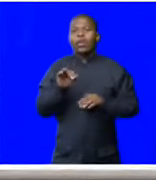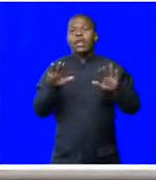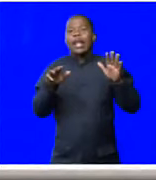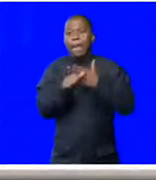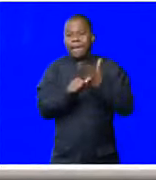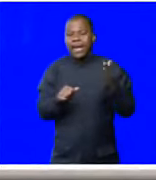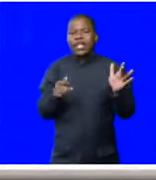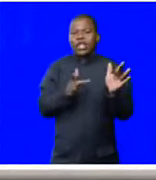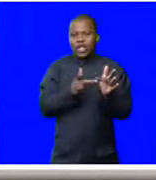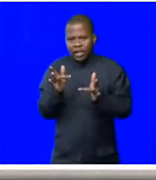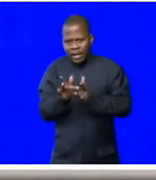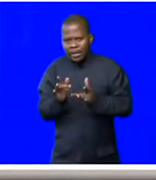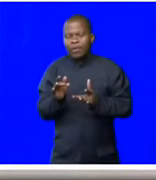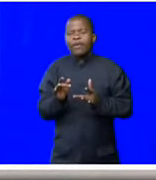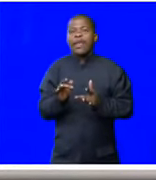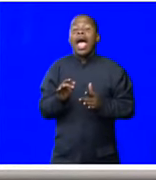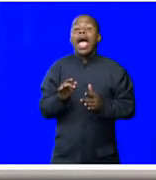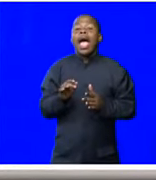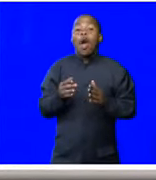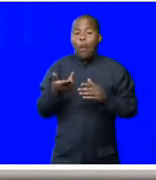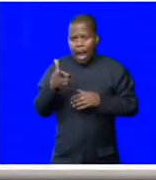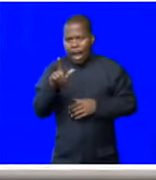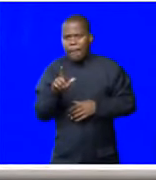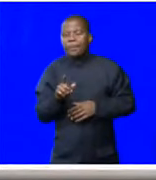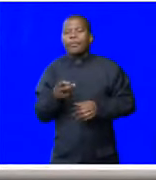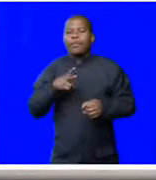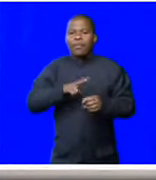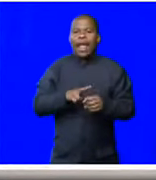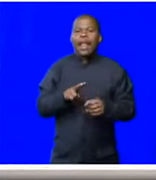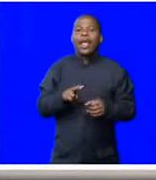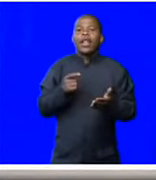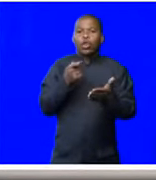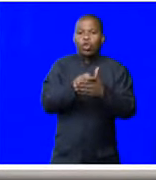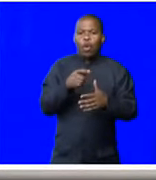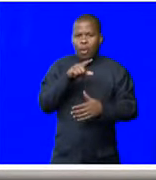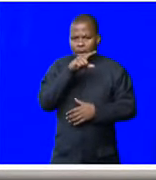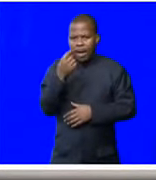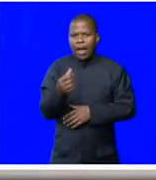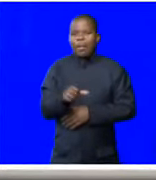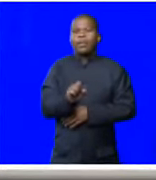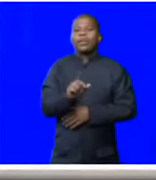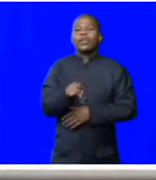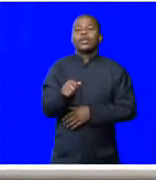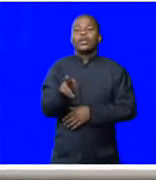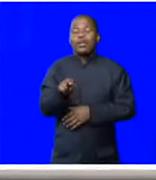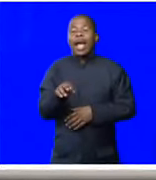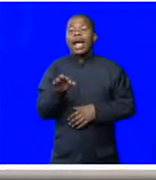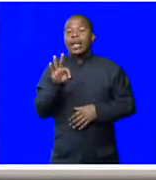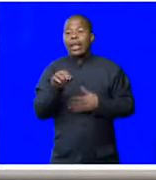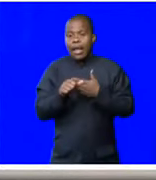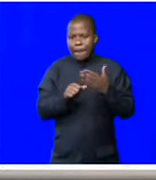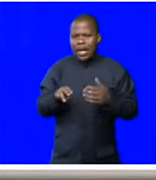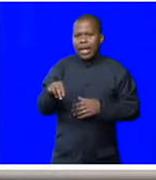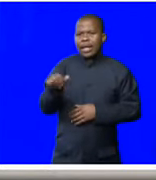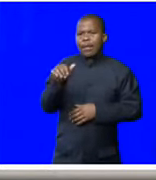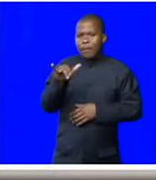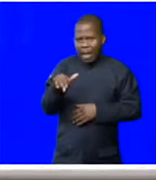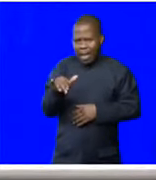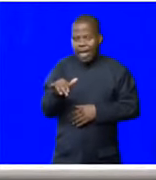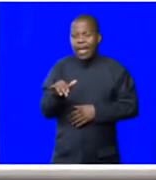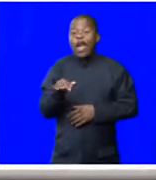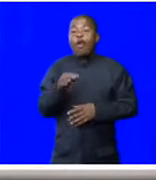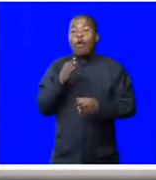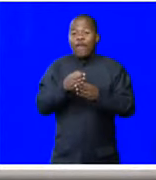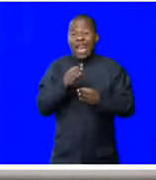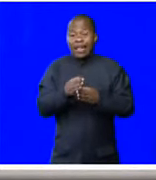was spotted at the Mbombela Plaza Super Spa. She was discovered dead on May 3rd. On Twitter platform, Godrich claims that the government